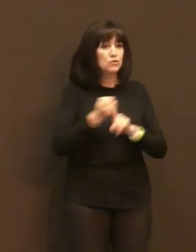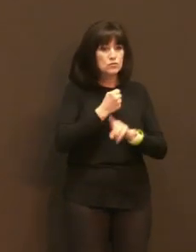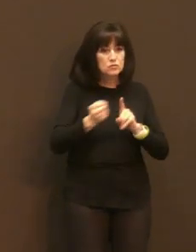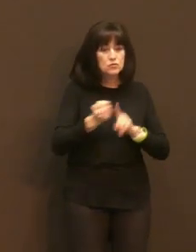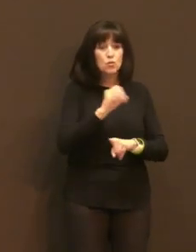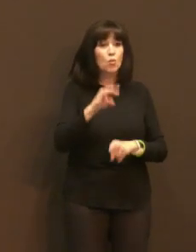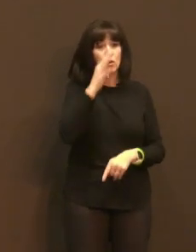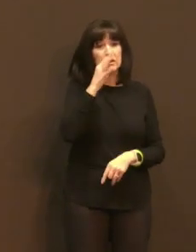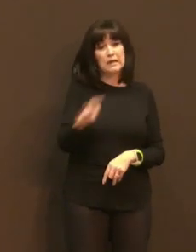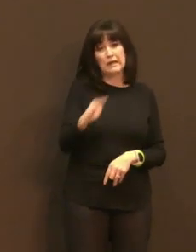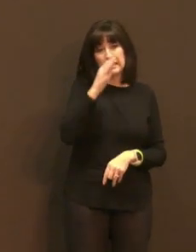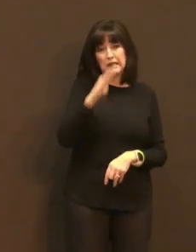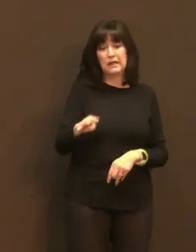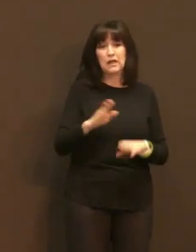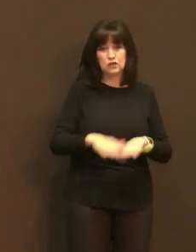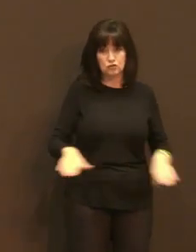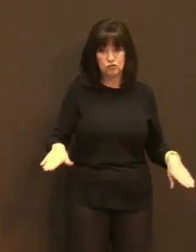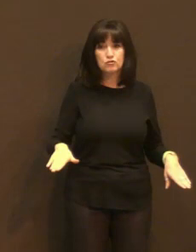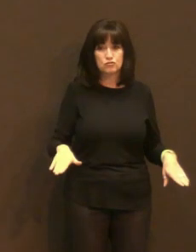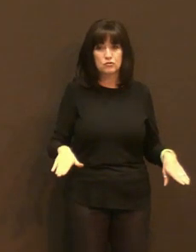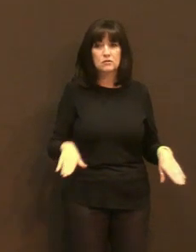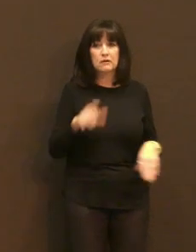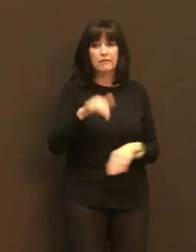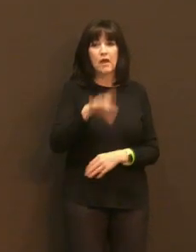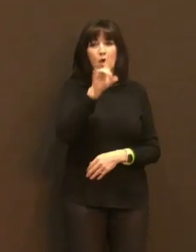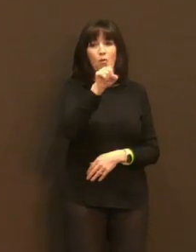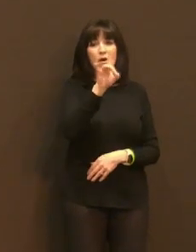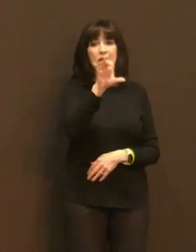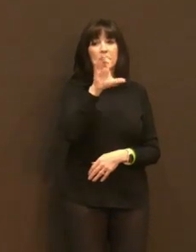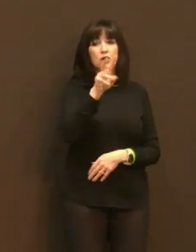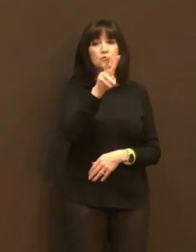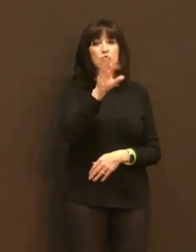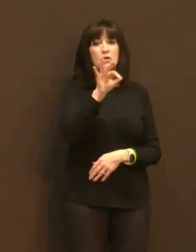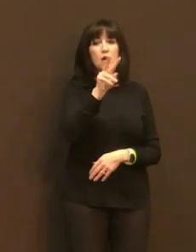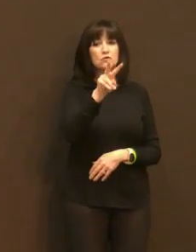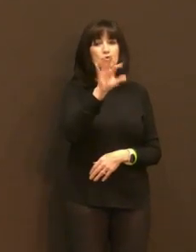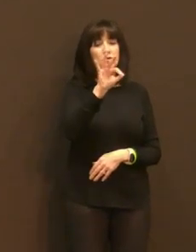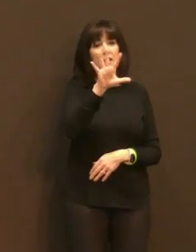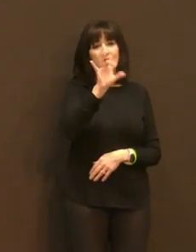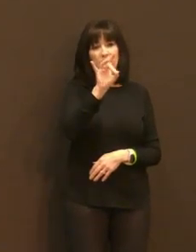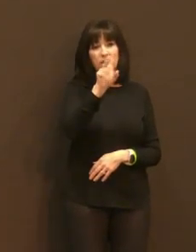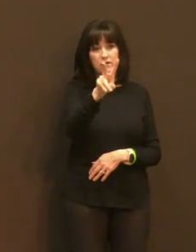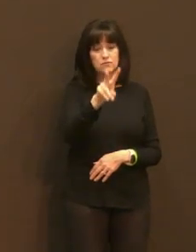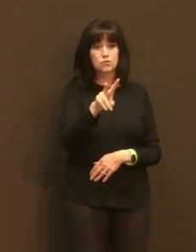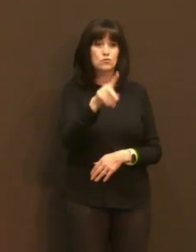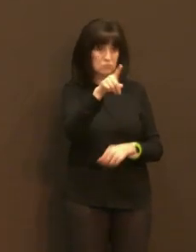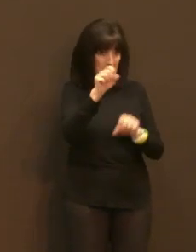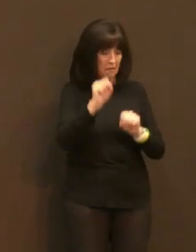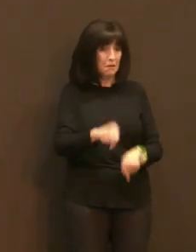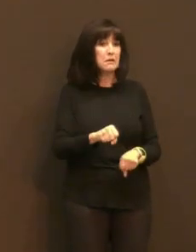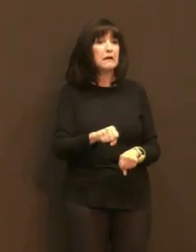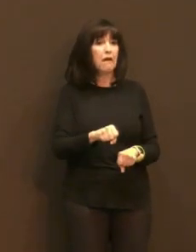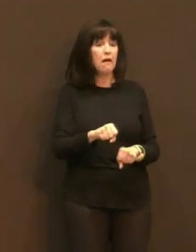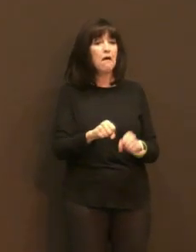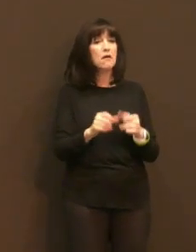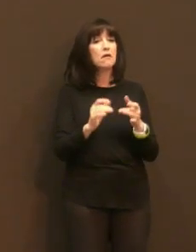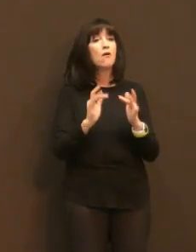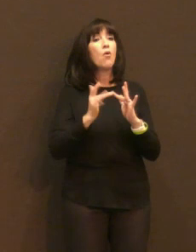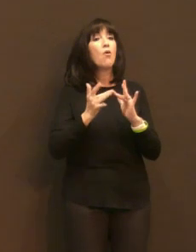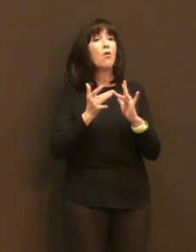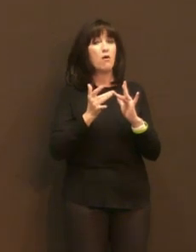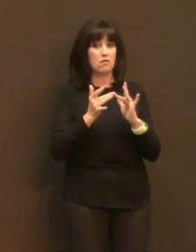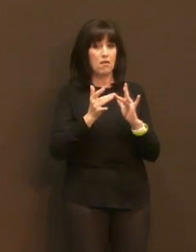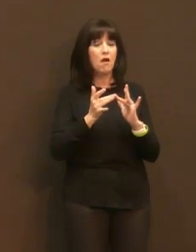1-800-292-9582, or report them online there at that